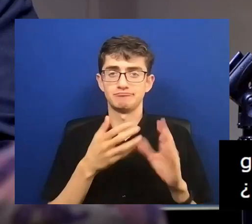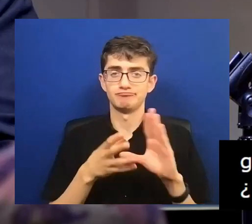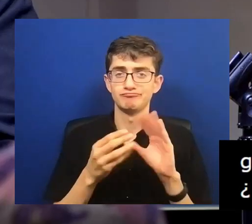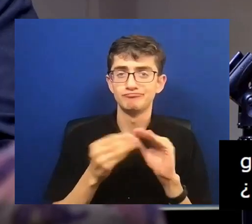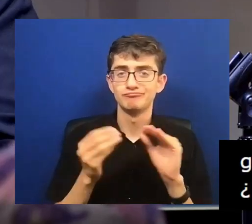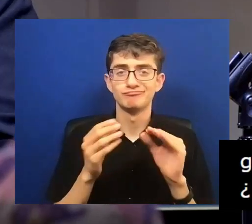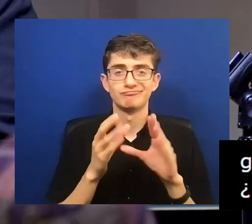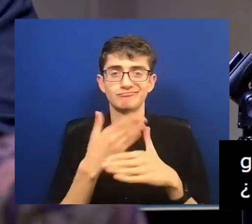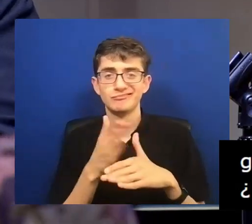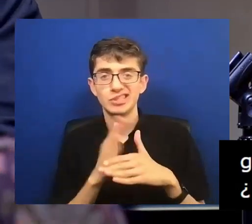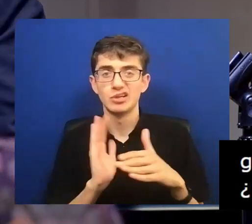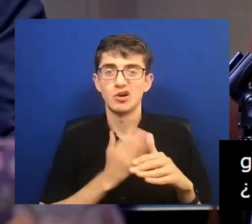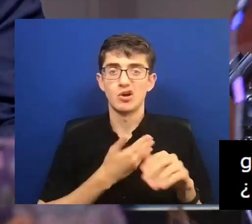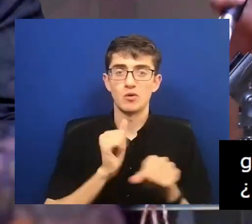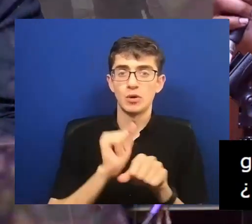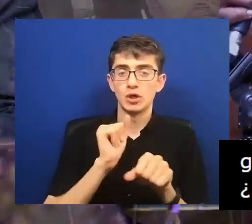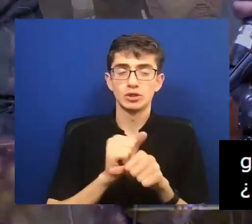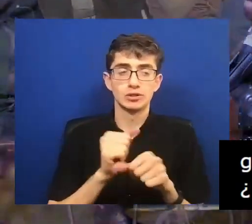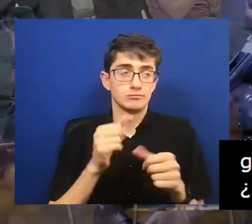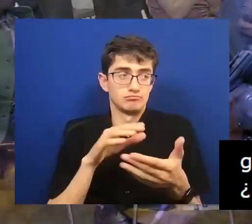on. Megan?